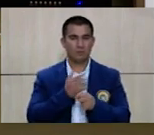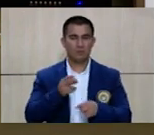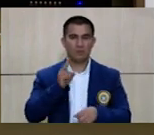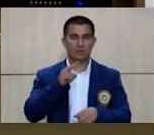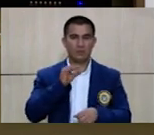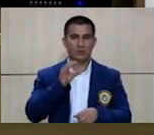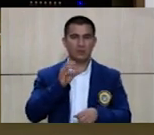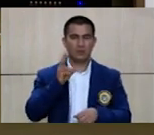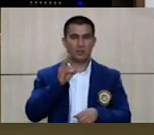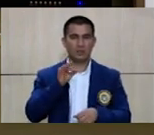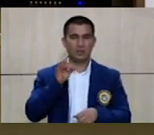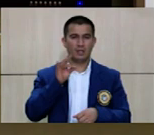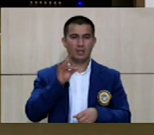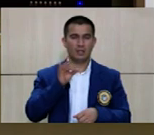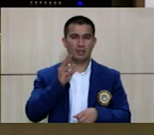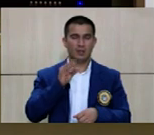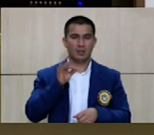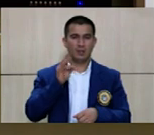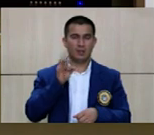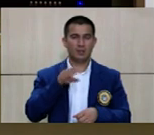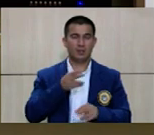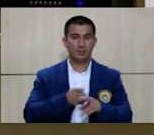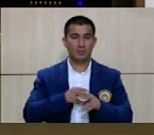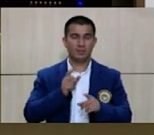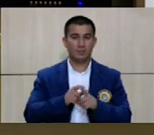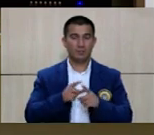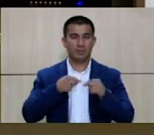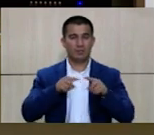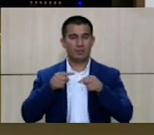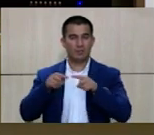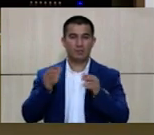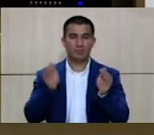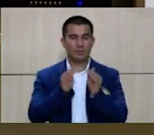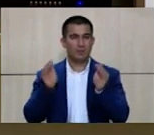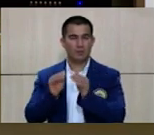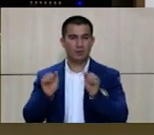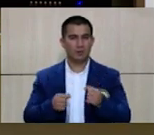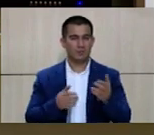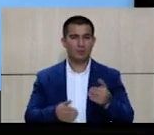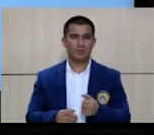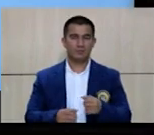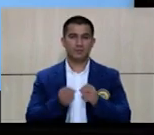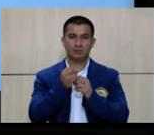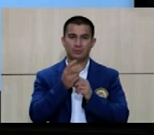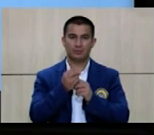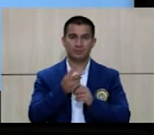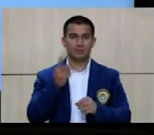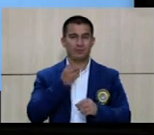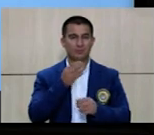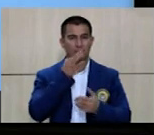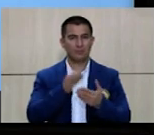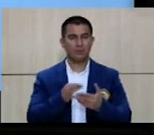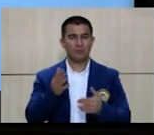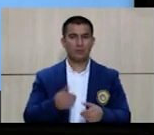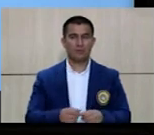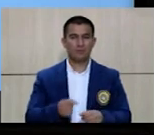diskriminant musbat son va u 729 ga teng. Birinchi javobimiz 12, ikkinchi